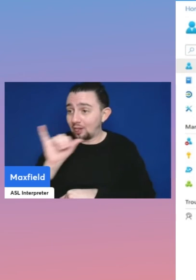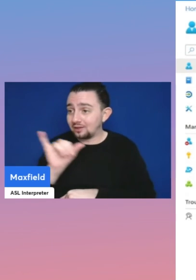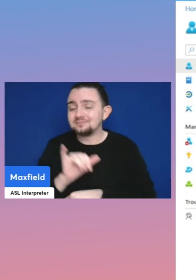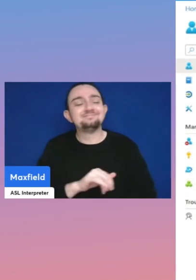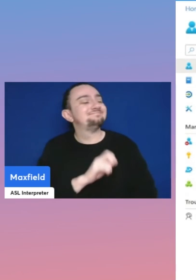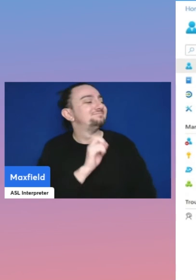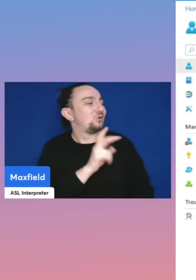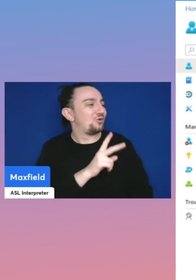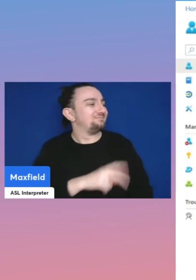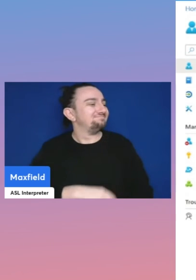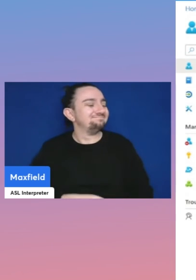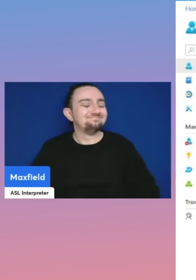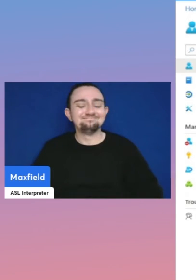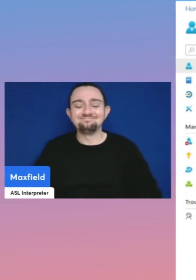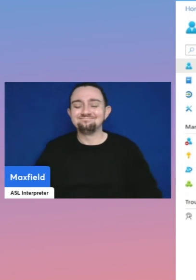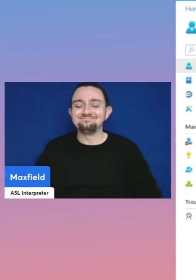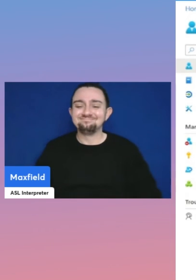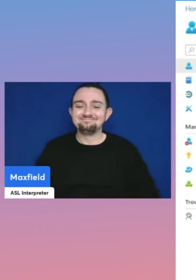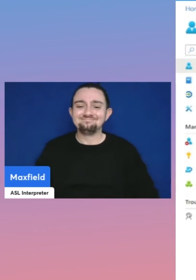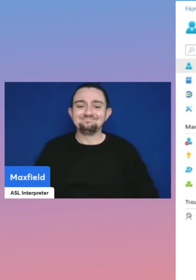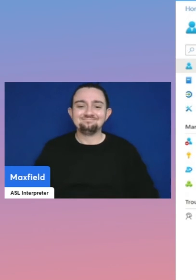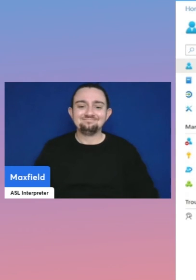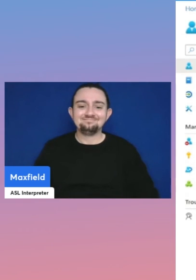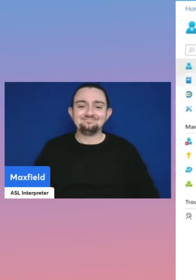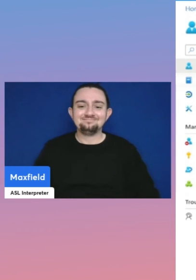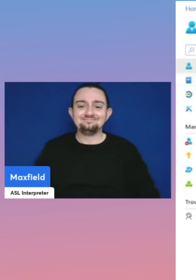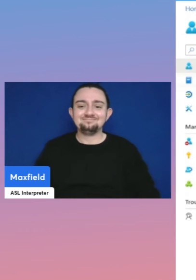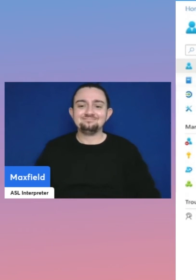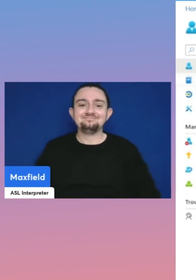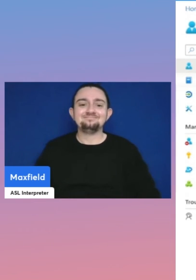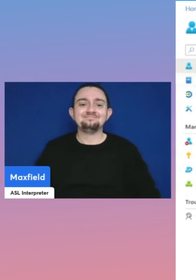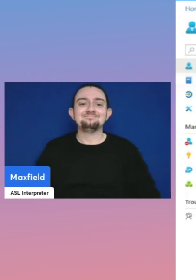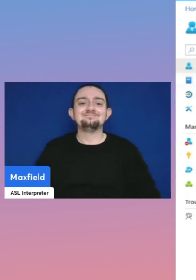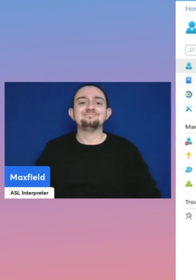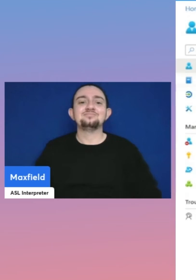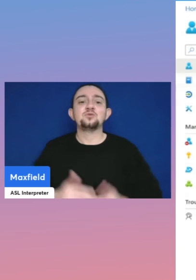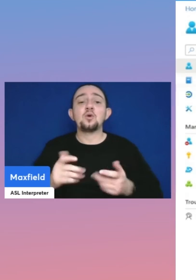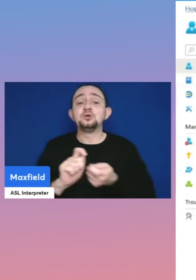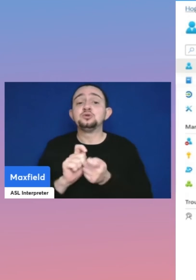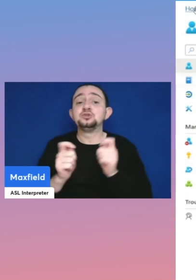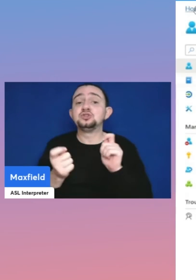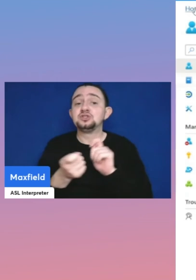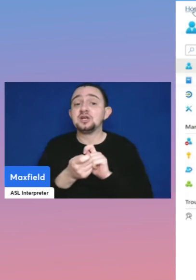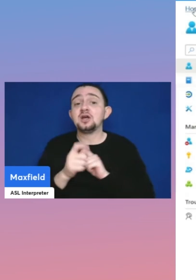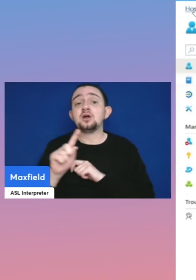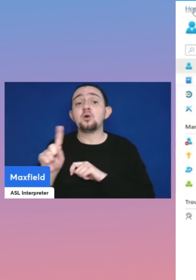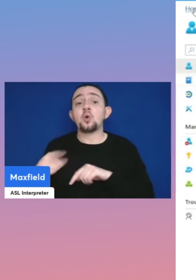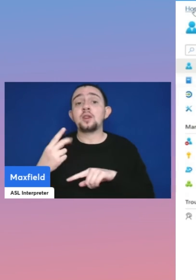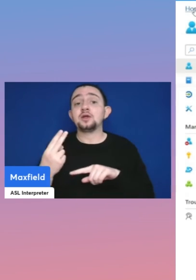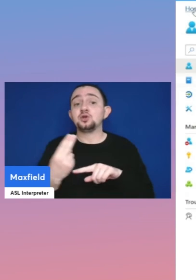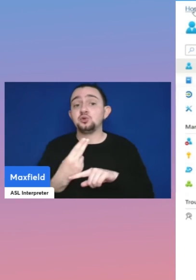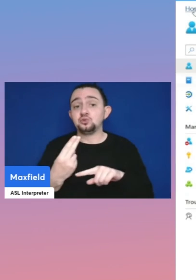Let me reach that information. So only our users are in this